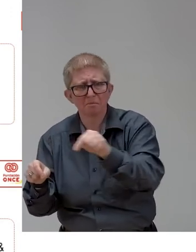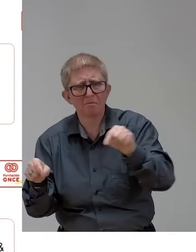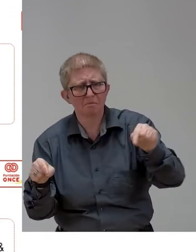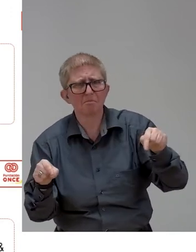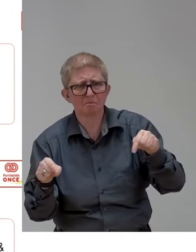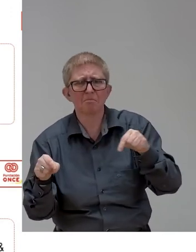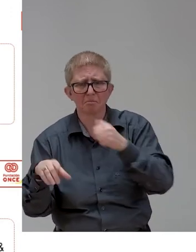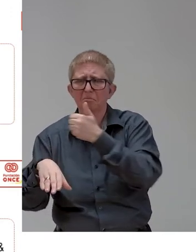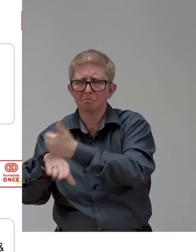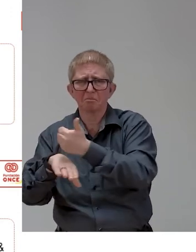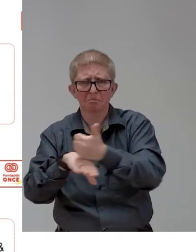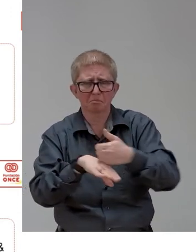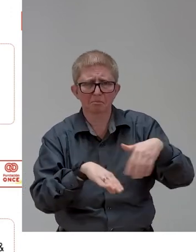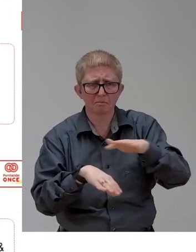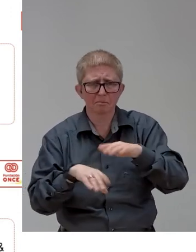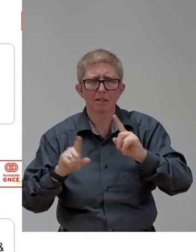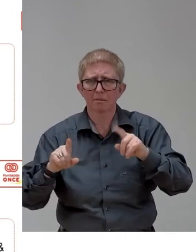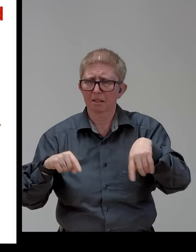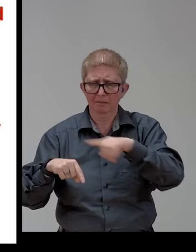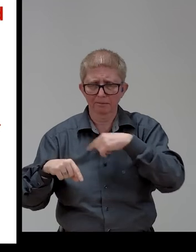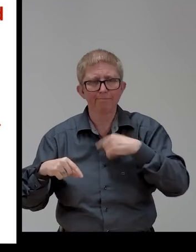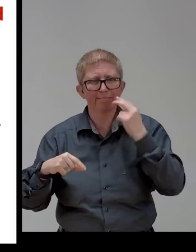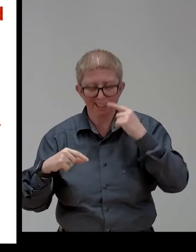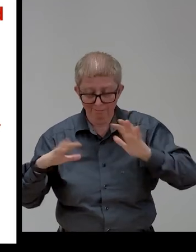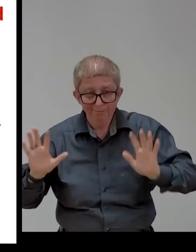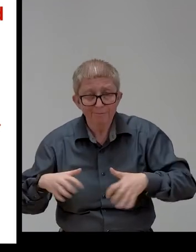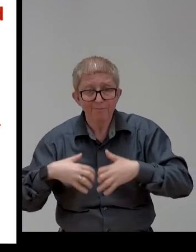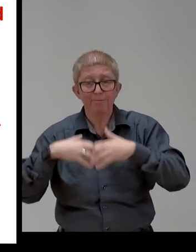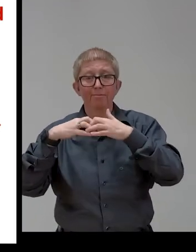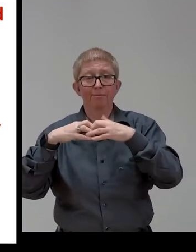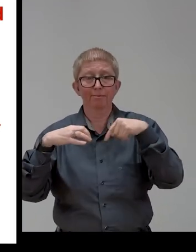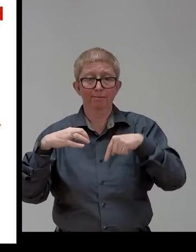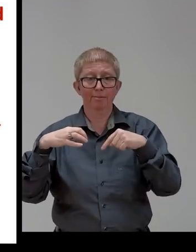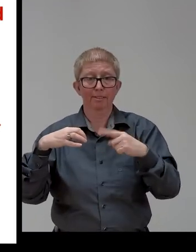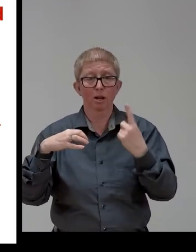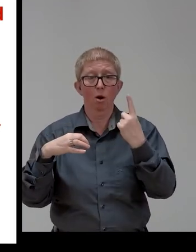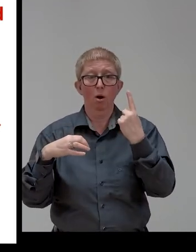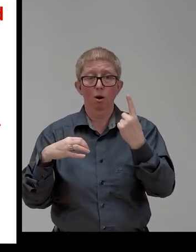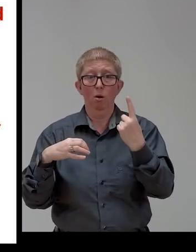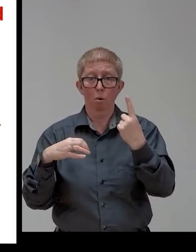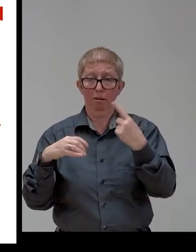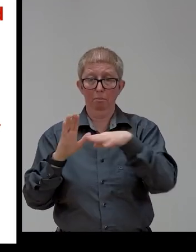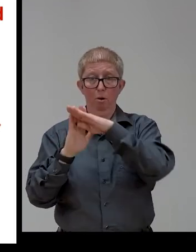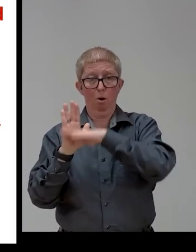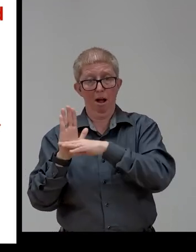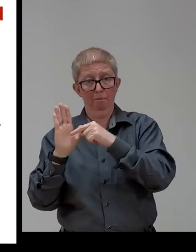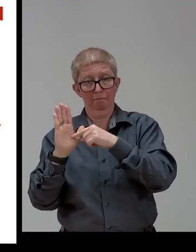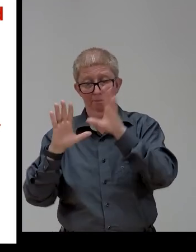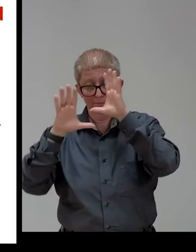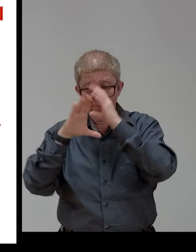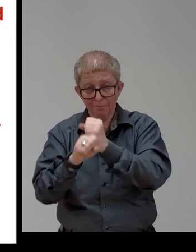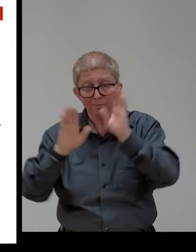Talento Digital, which is a permanent training program focused on digital skills and technological